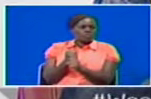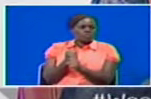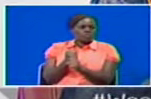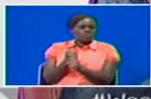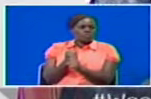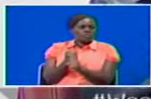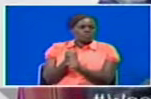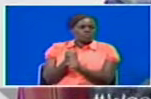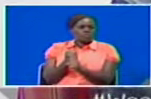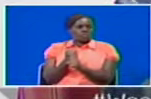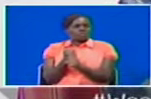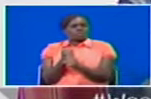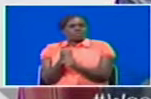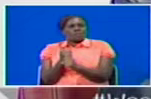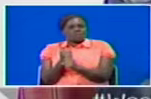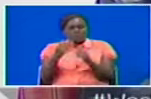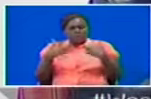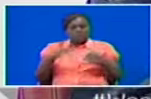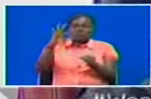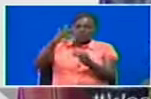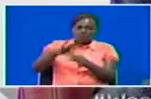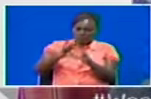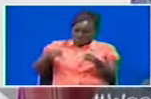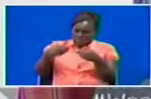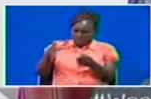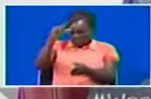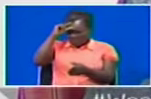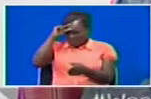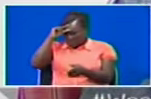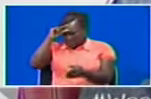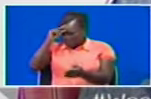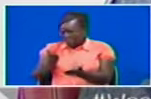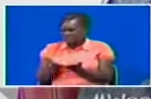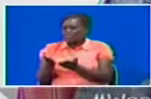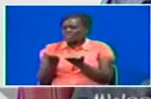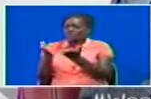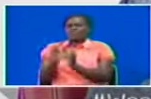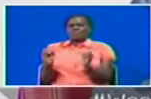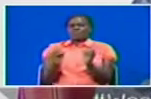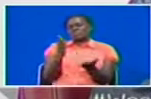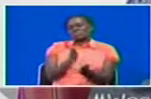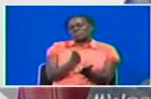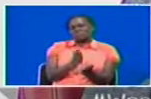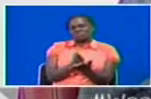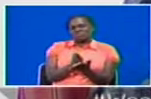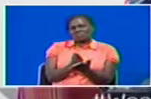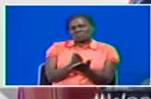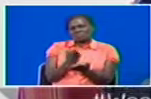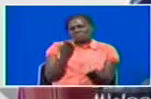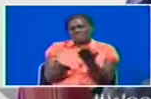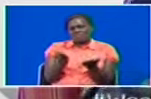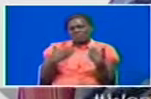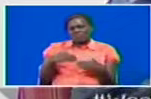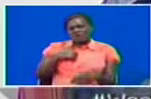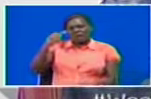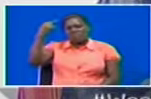people. If the Yungi people vote and that government doesn't give you anything, surely. Unless people have no